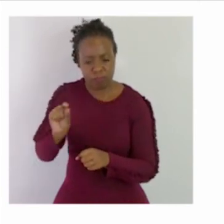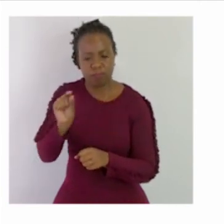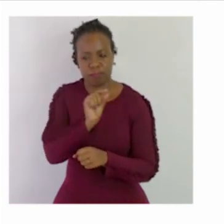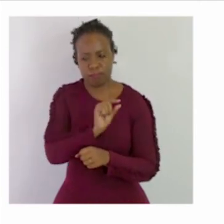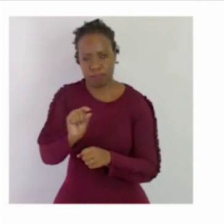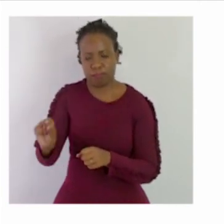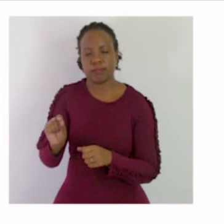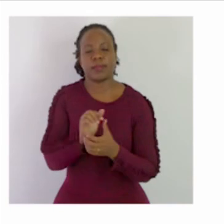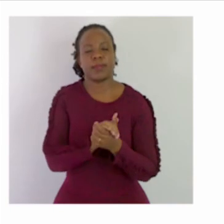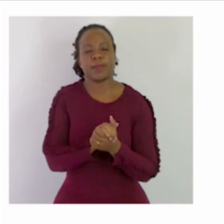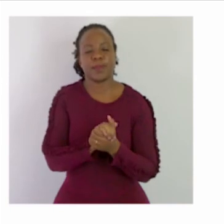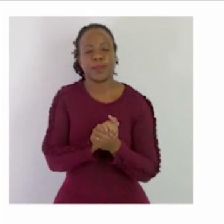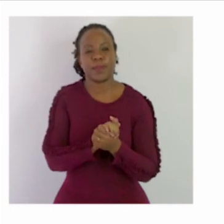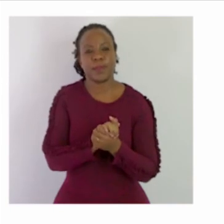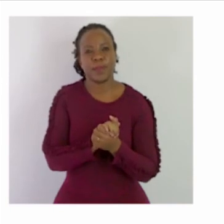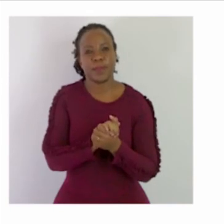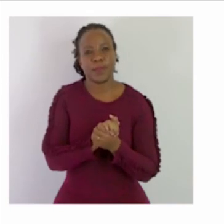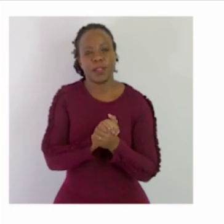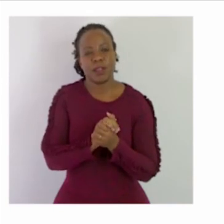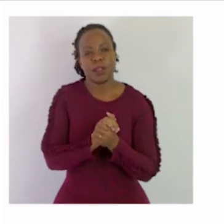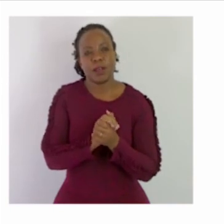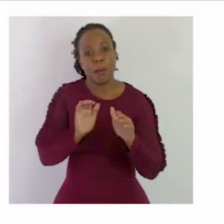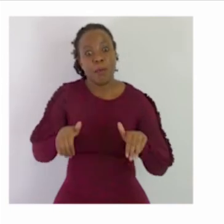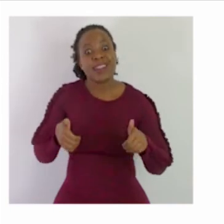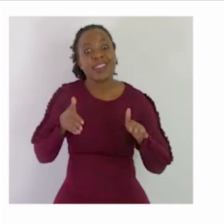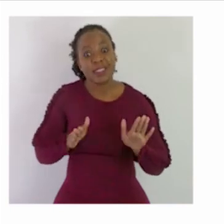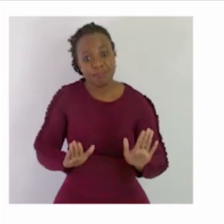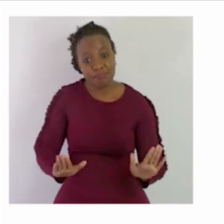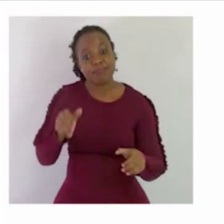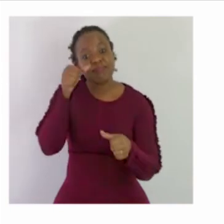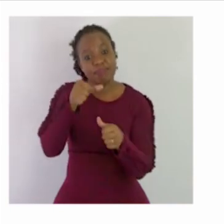And boys and girls, remember,